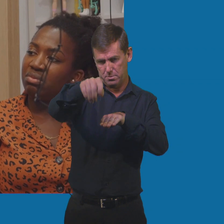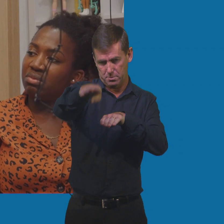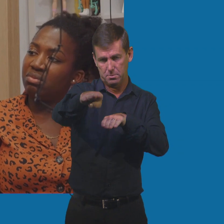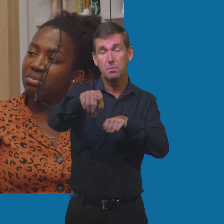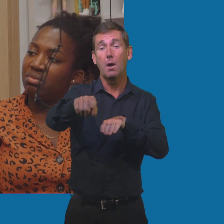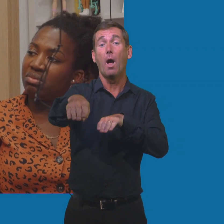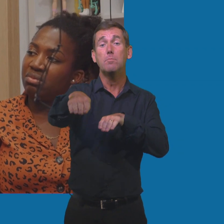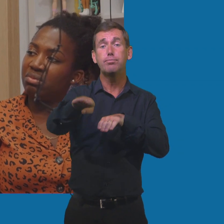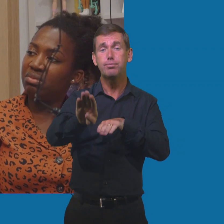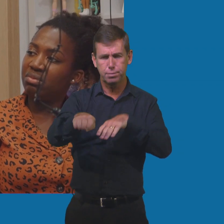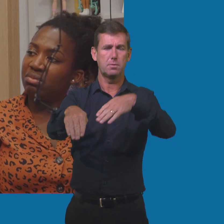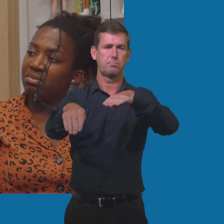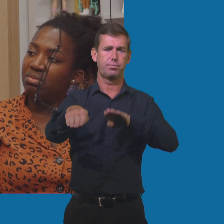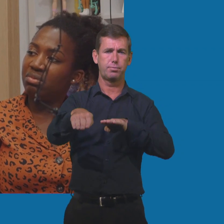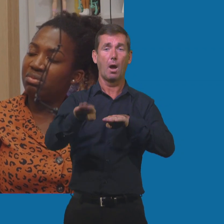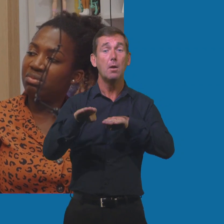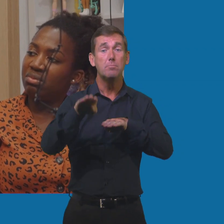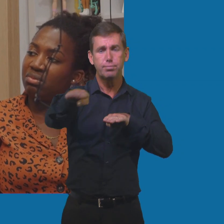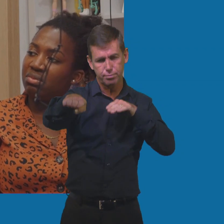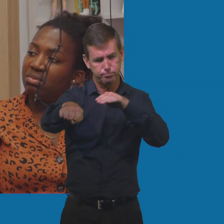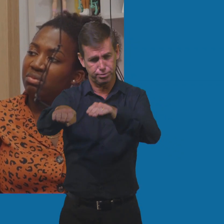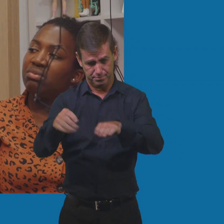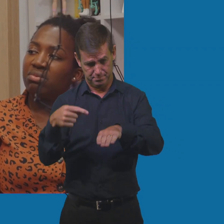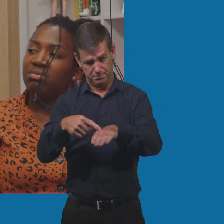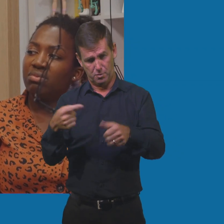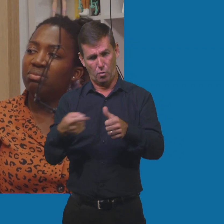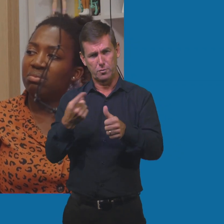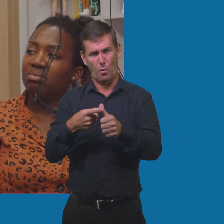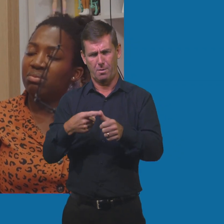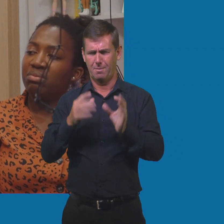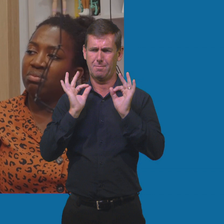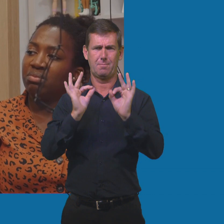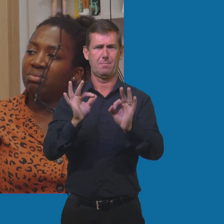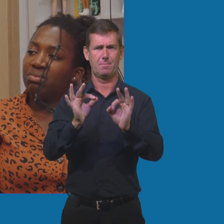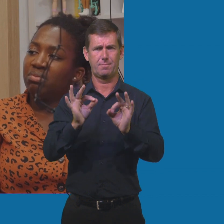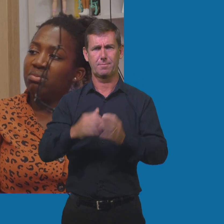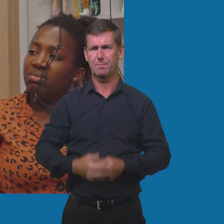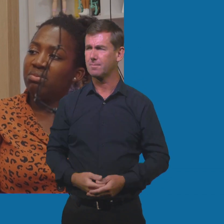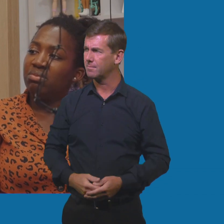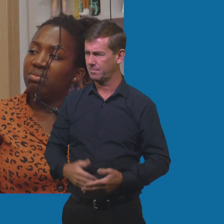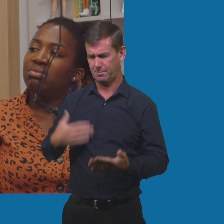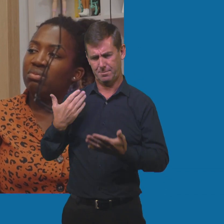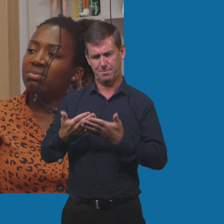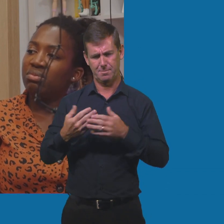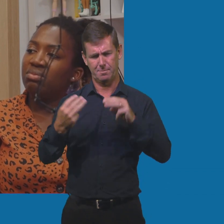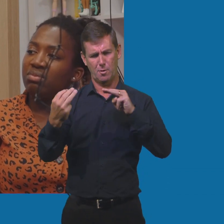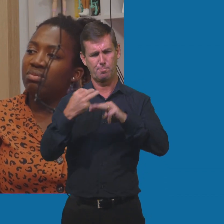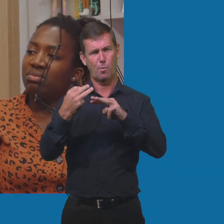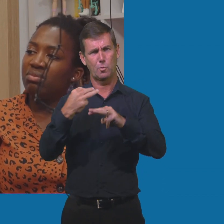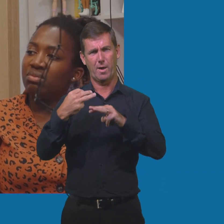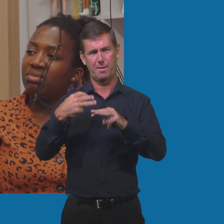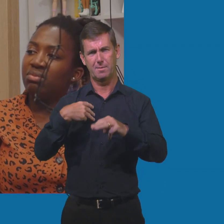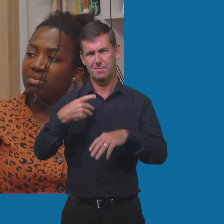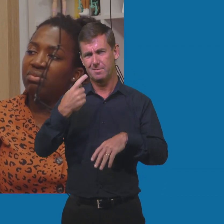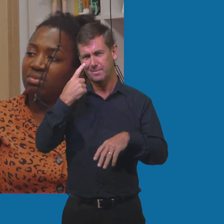of the car in front. So you maintain a safe distance. So it's a bit less faff than, because it's very rare these days on a motorway where you sit at a constant